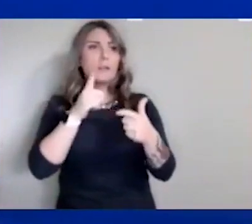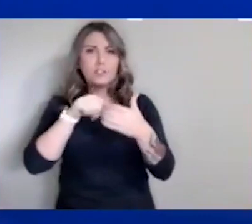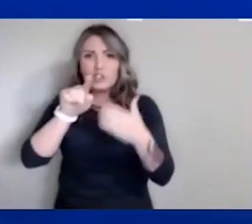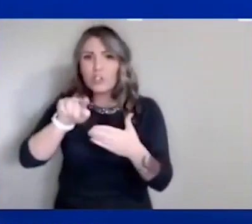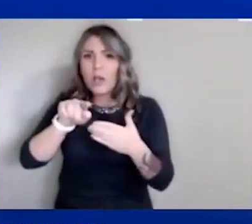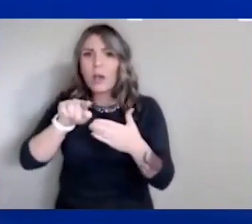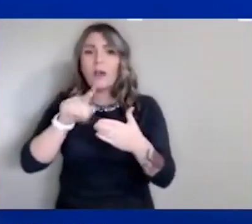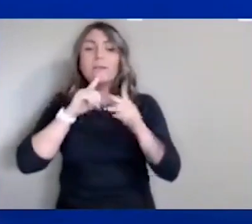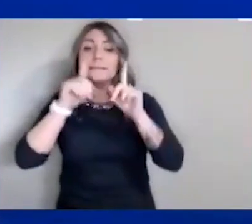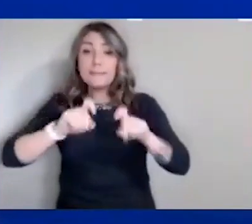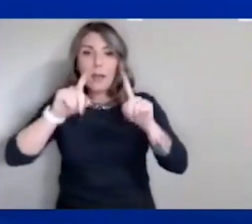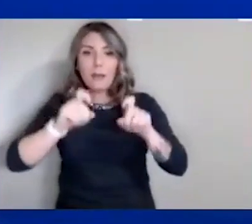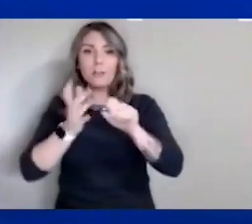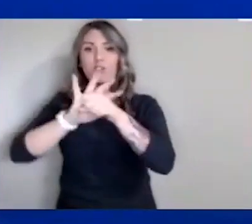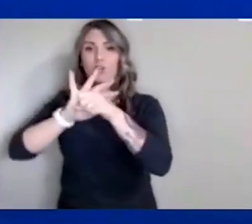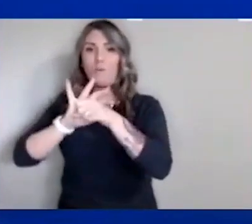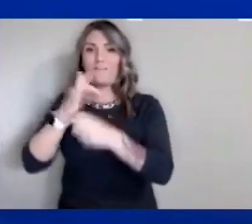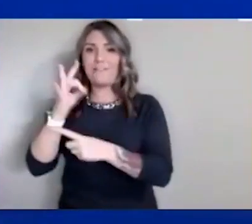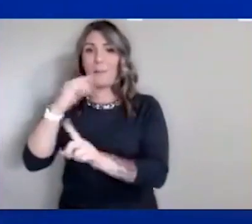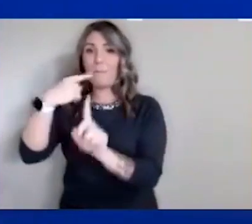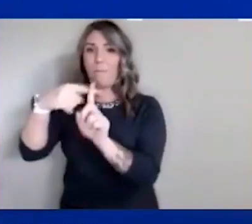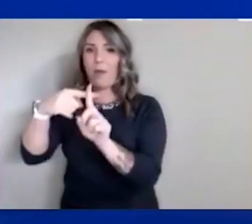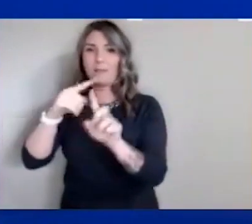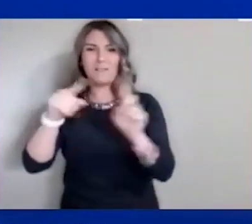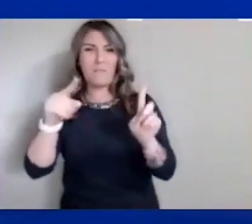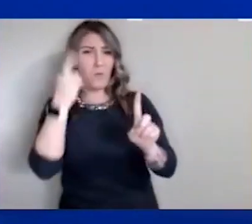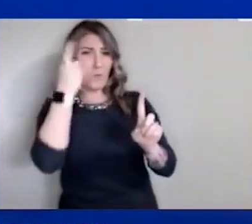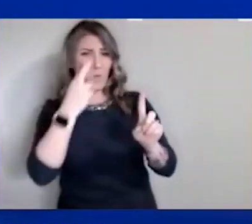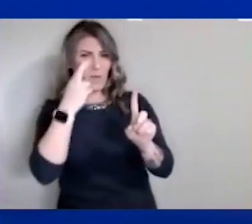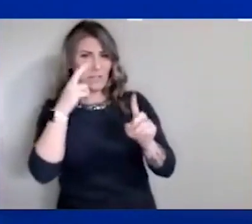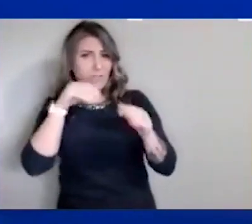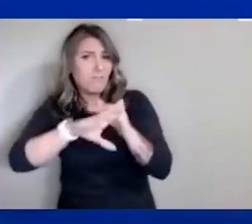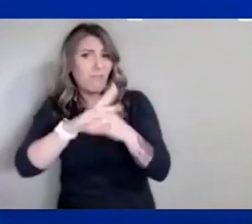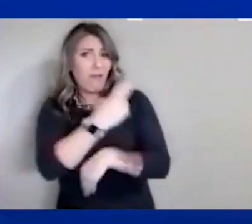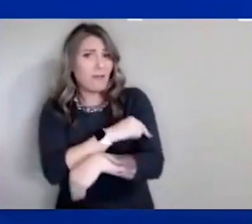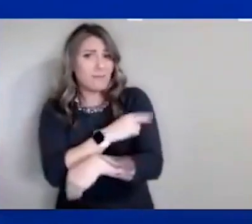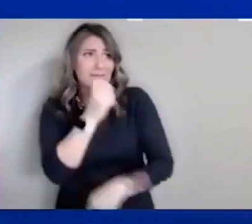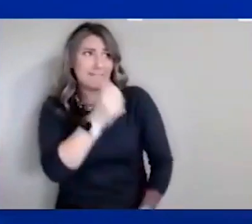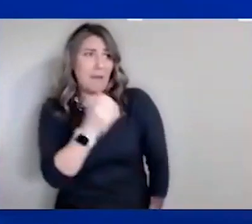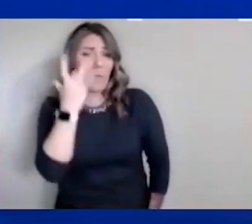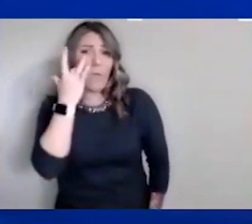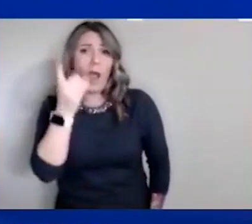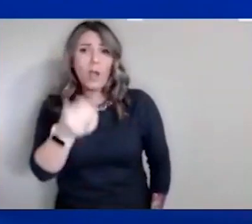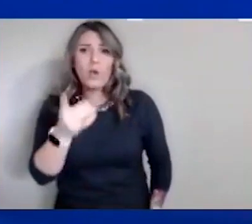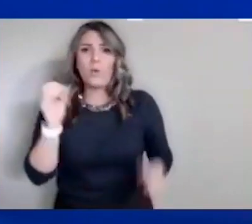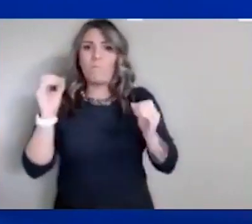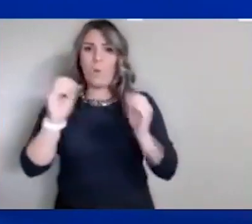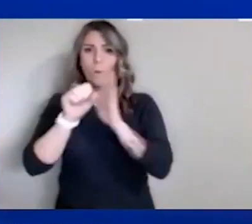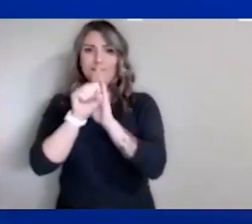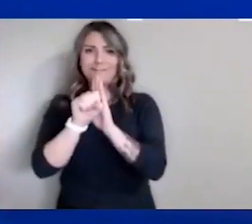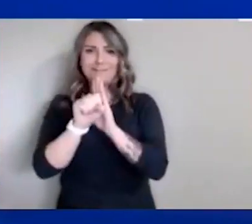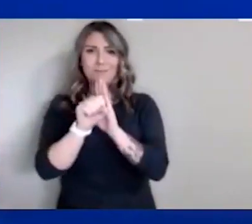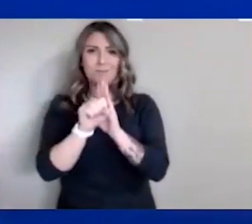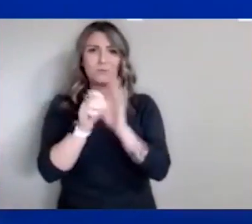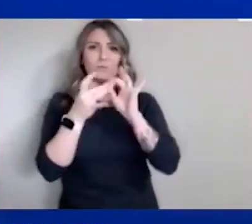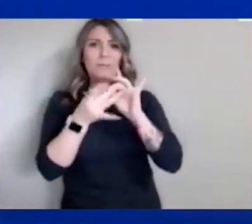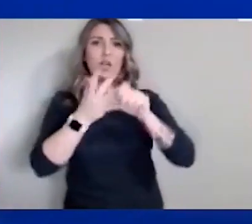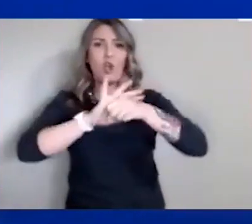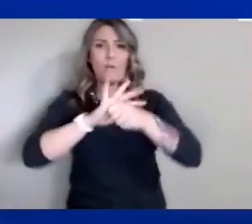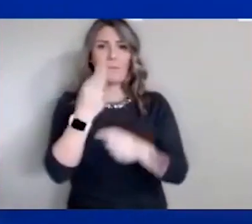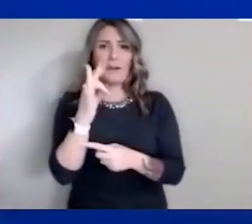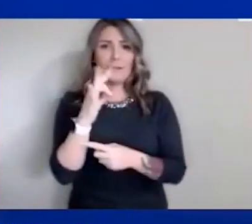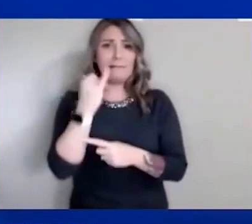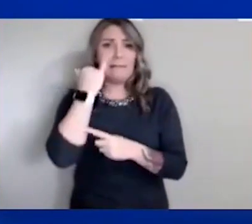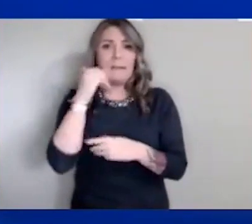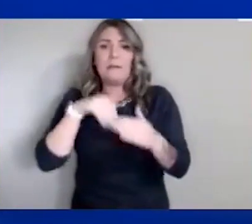positive, but that's not why you're here at all, right? You're asymptomatic from COVID. So if you came in and you had shortness of